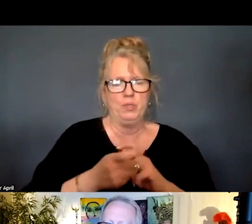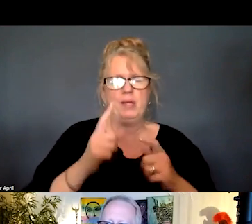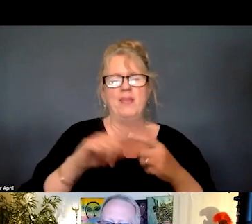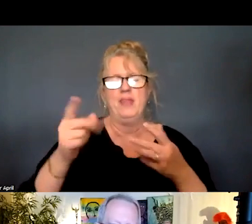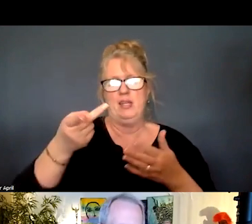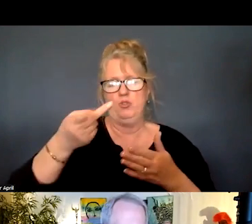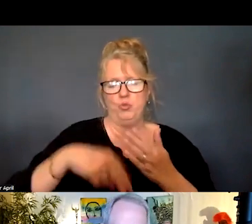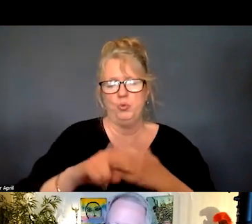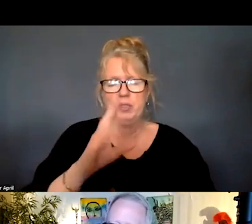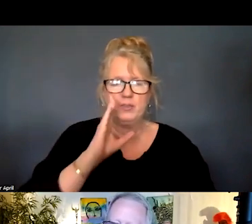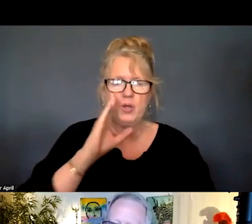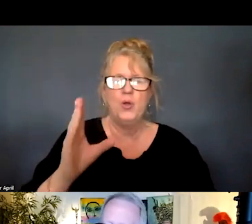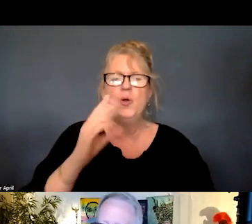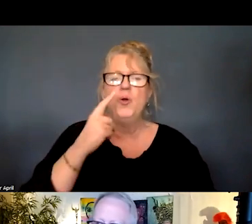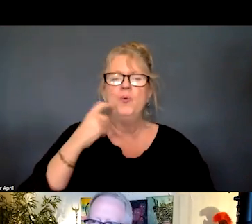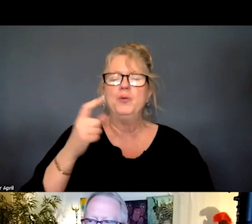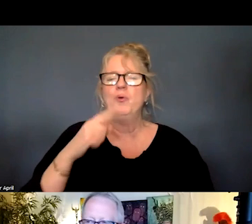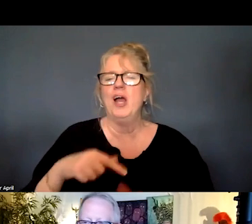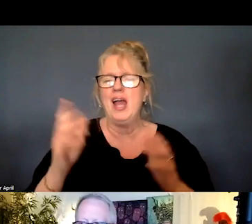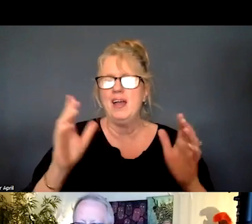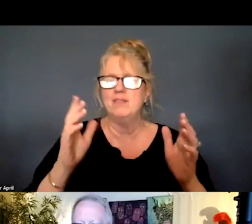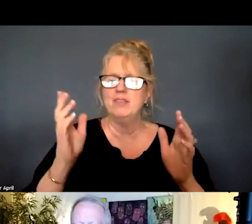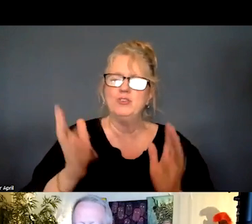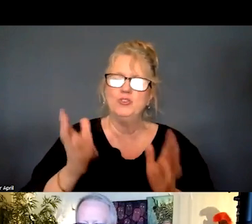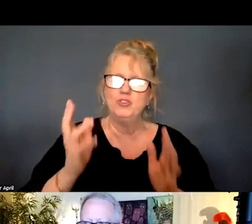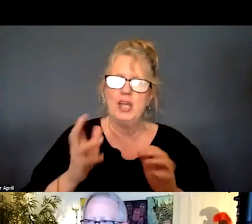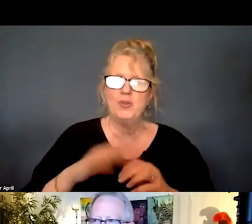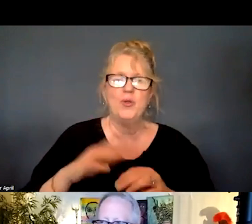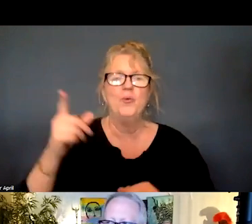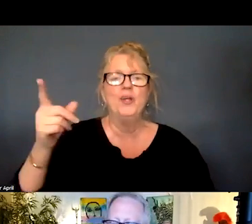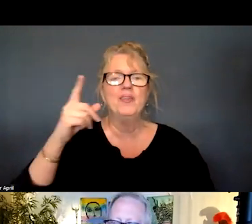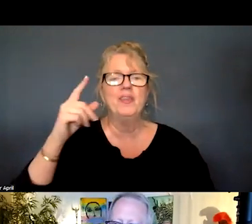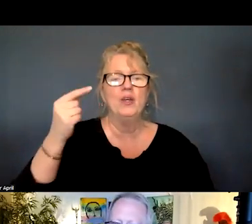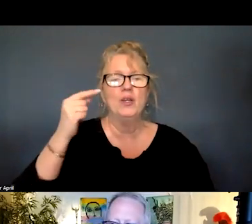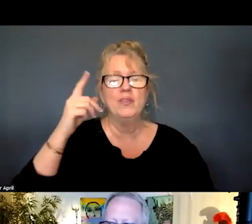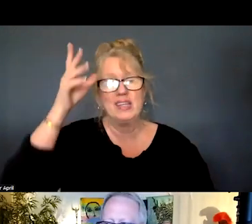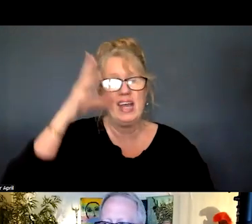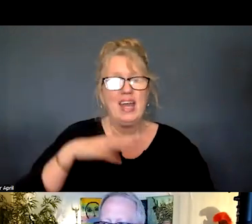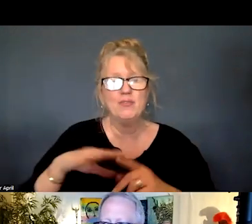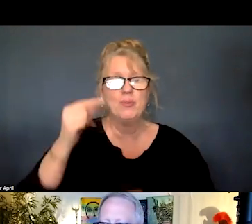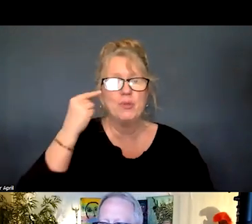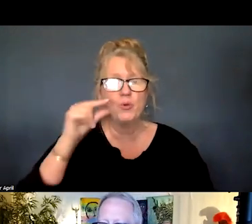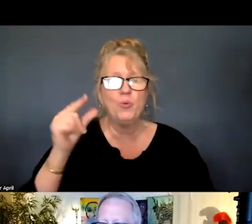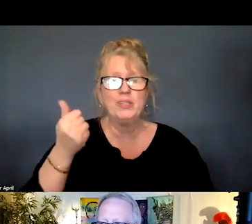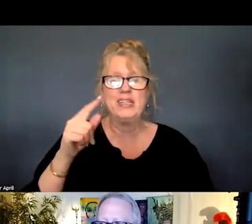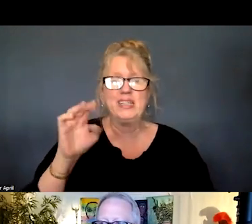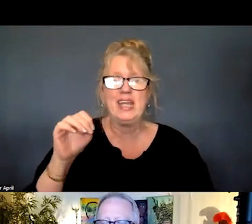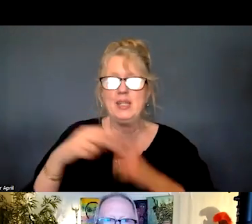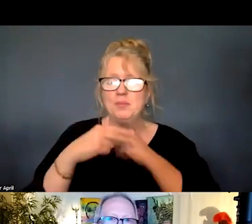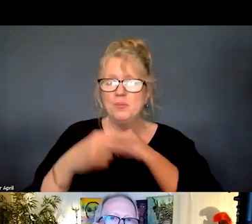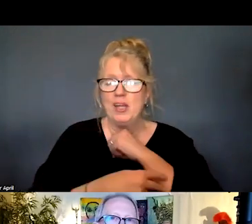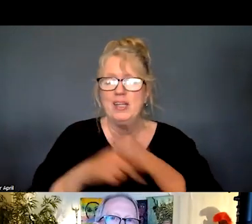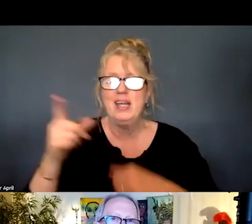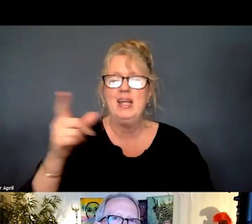week, we'll have a fireside chat with the guardian of the Golden Gate Bridge, former California Highway Patrolman Kevin